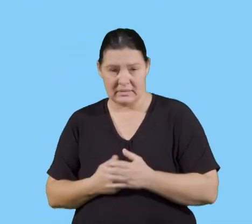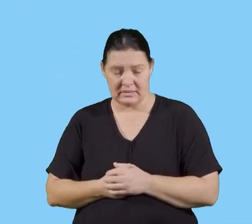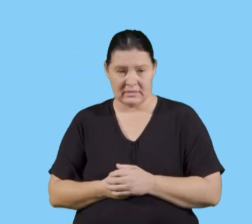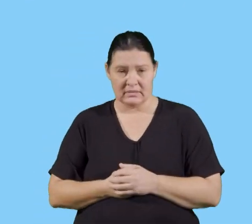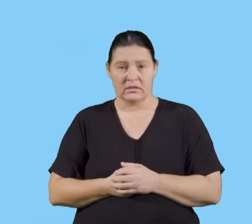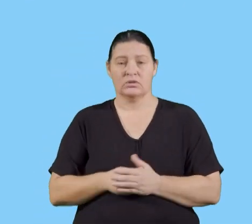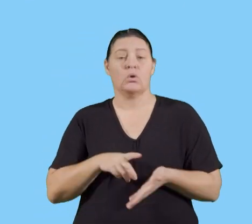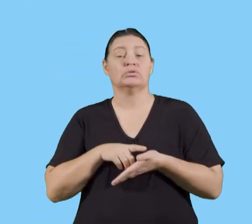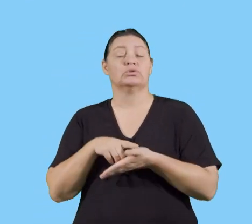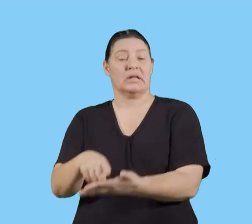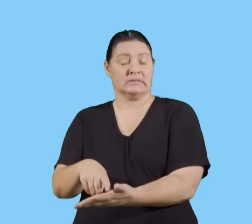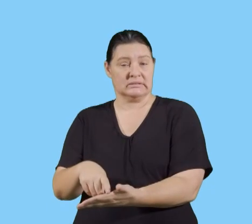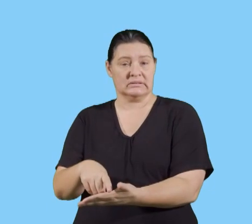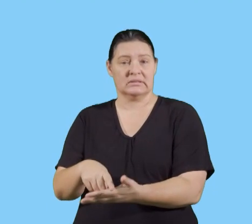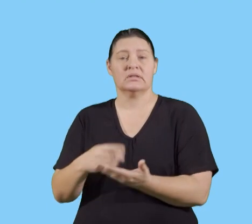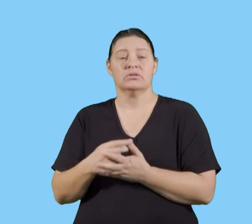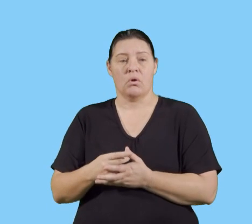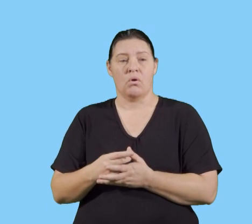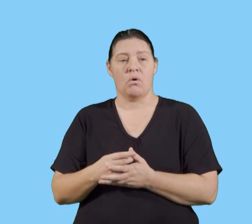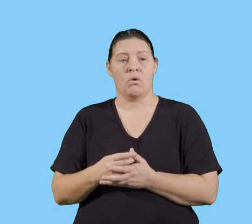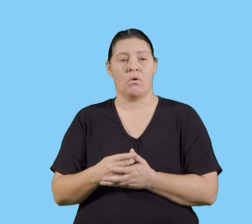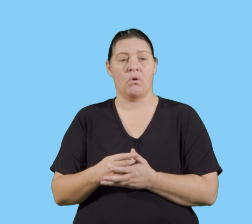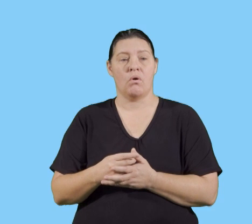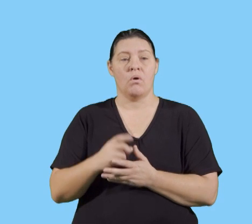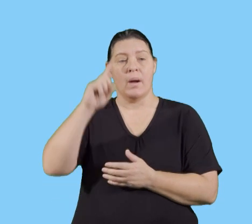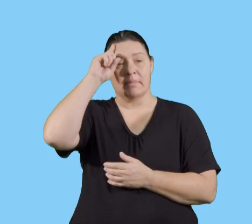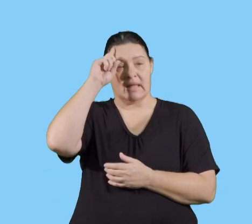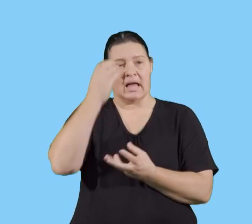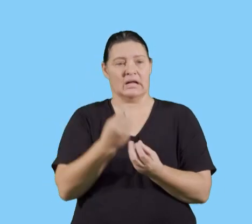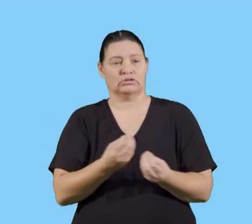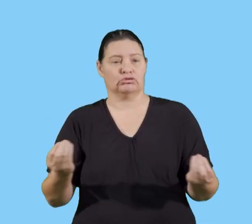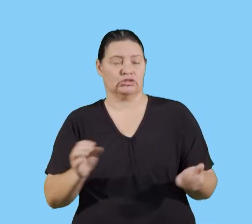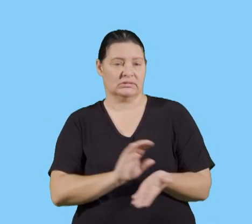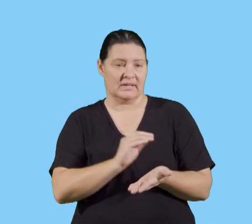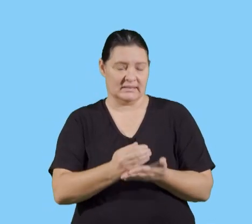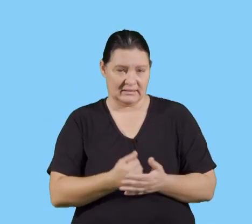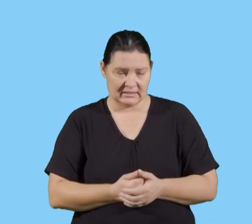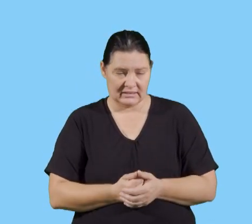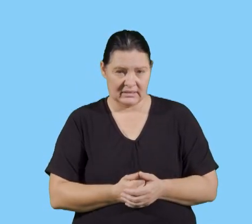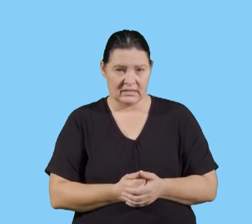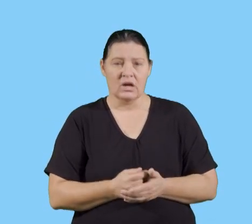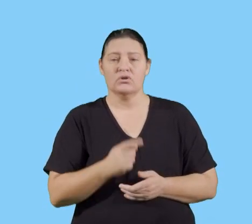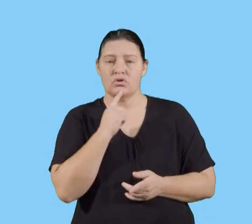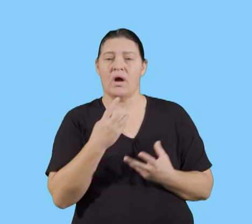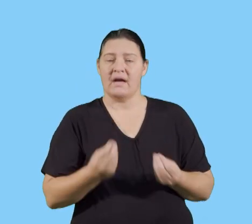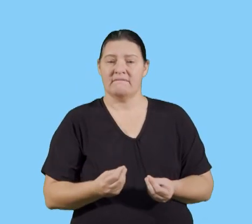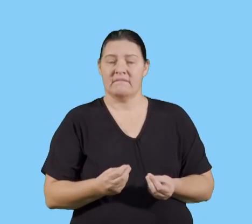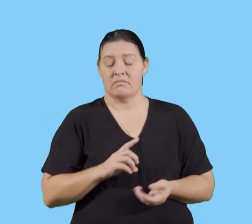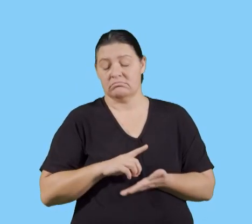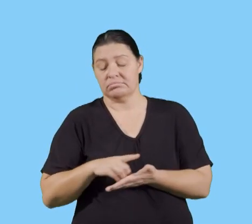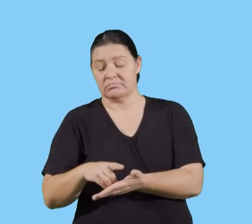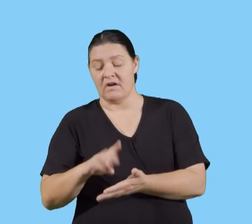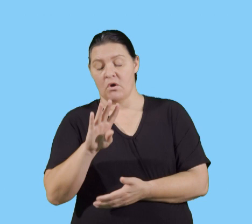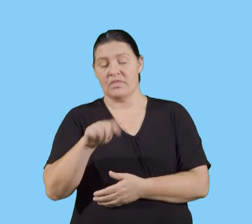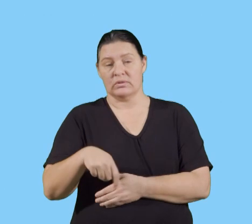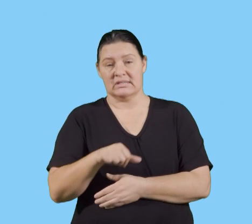we donated goods to Mandela Children's Fund. The business decided to donate 4,600, that